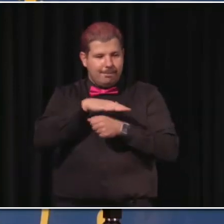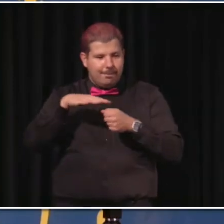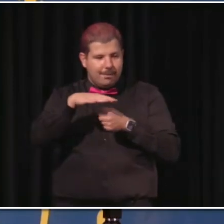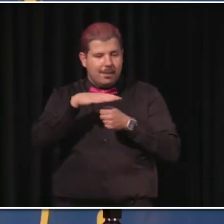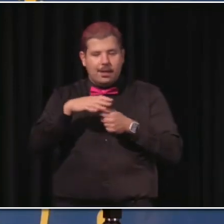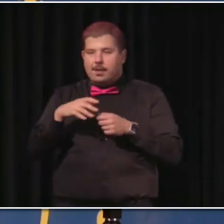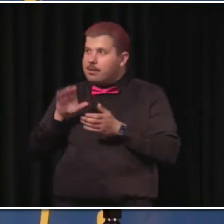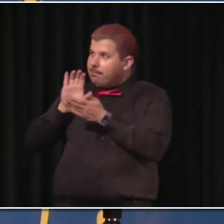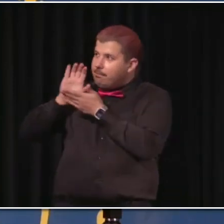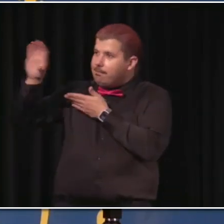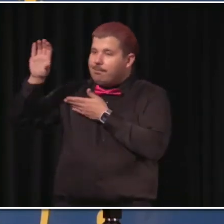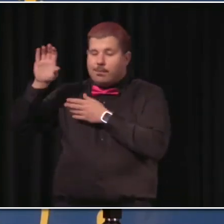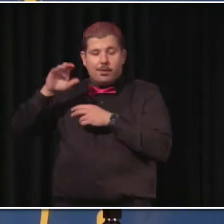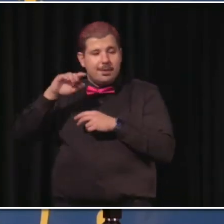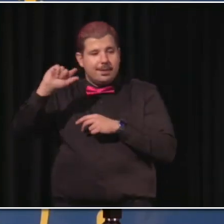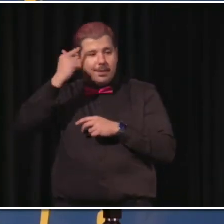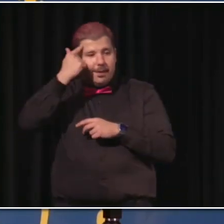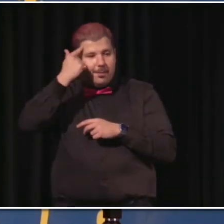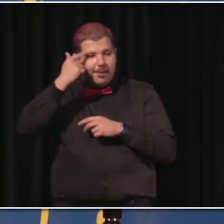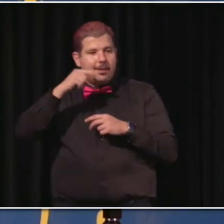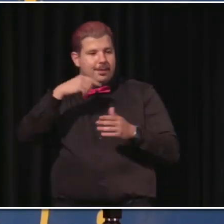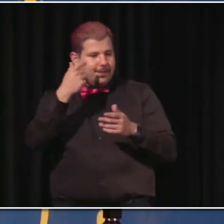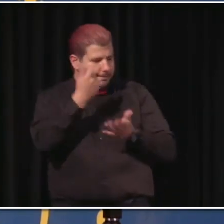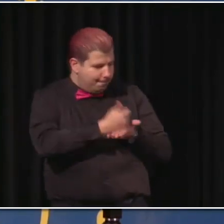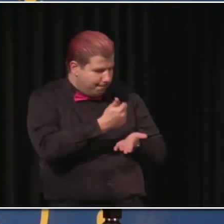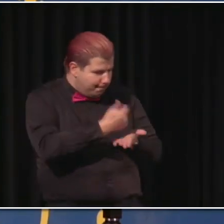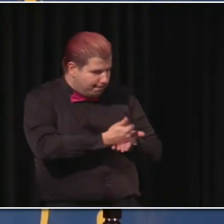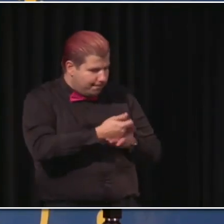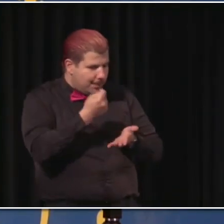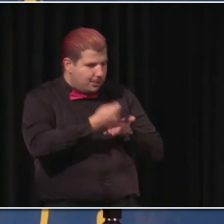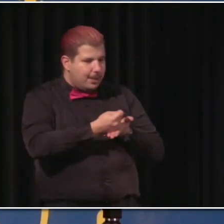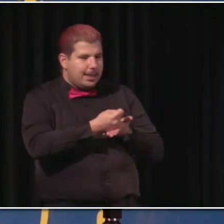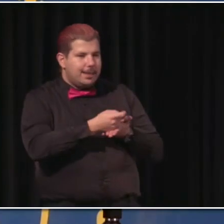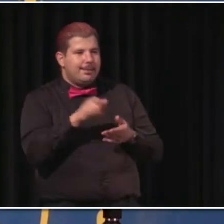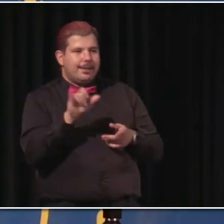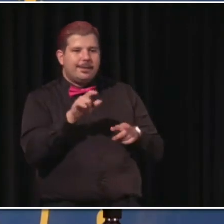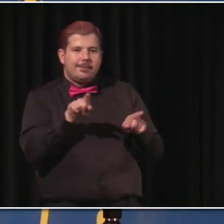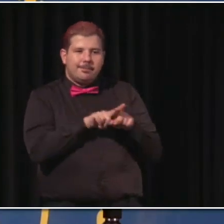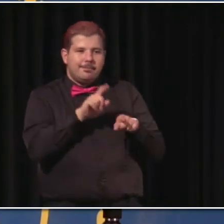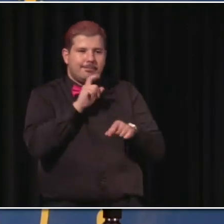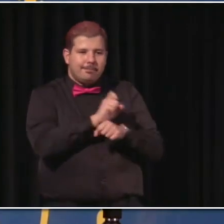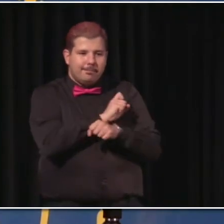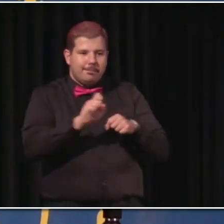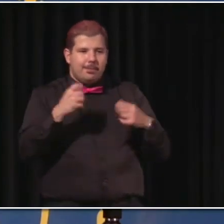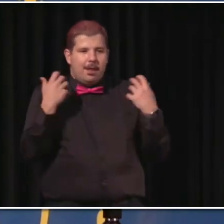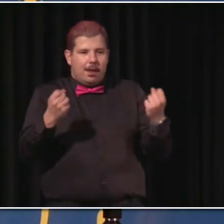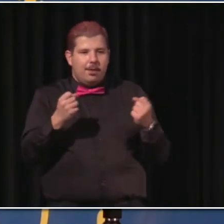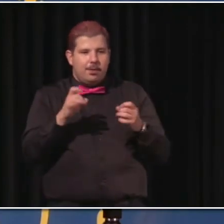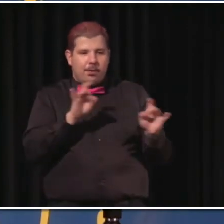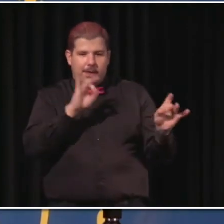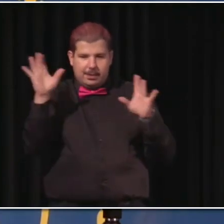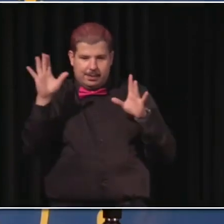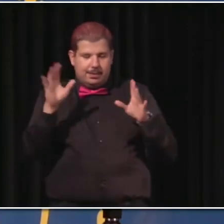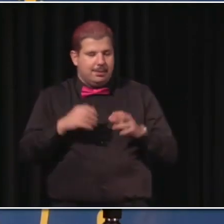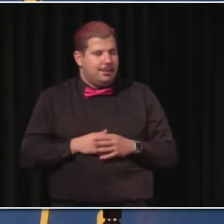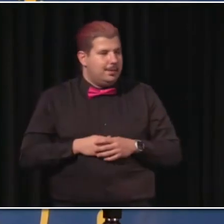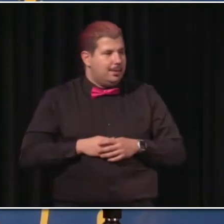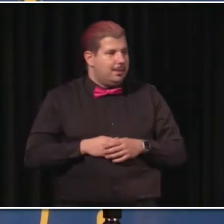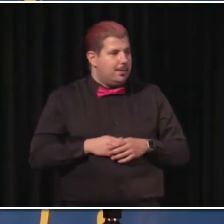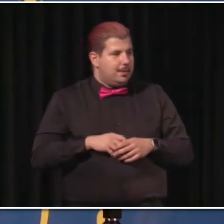treat it like the health crisis that it is. We've made real progress.